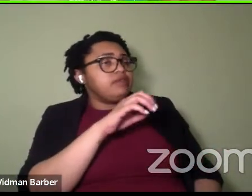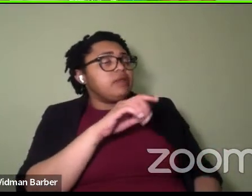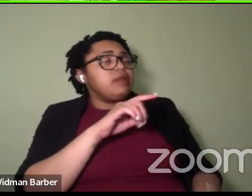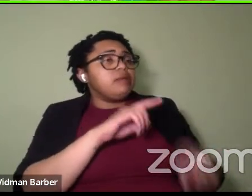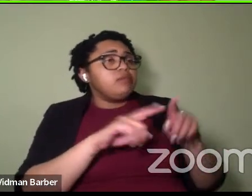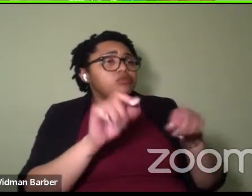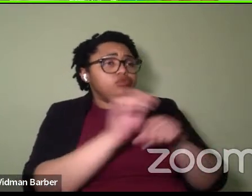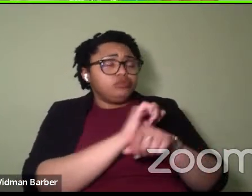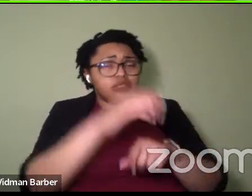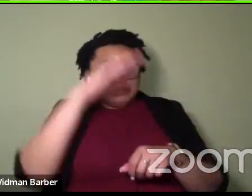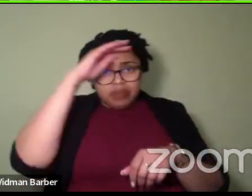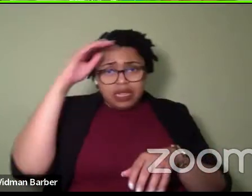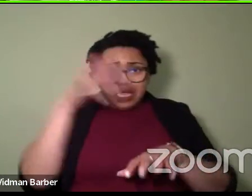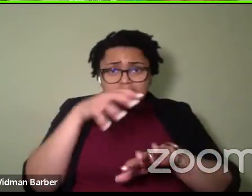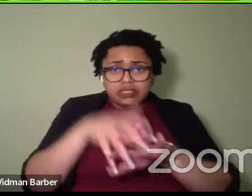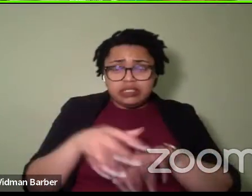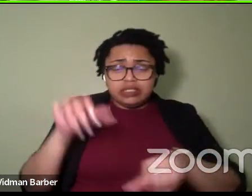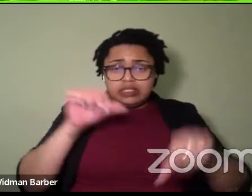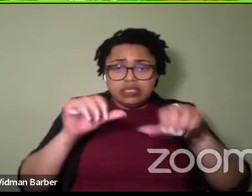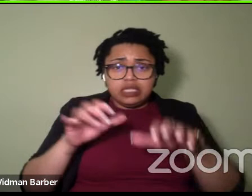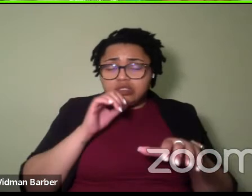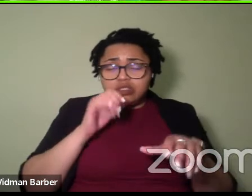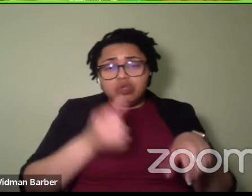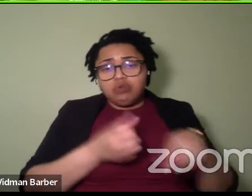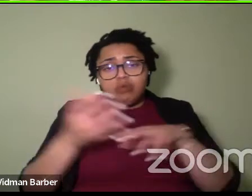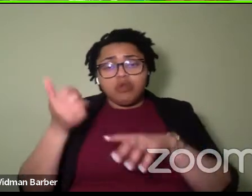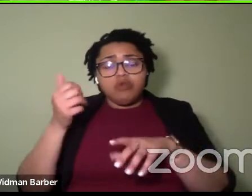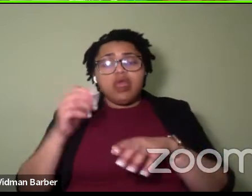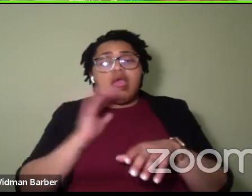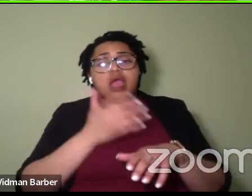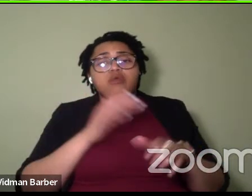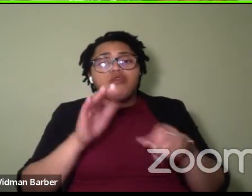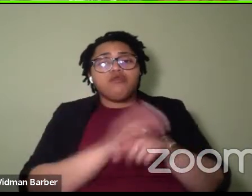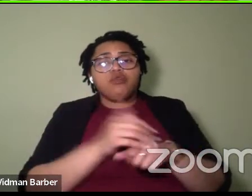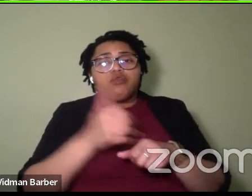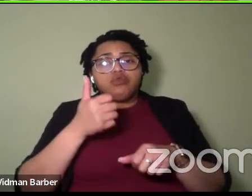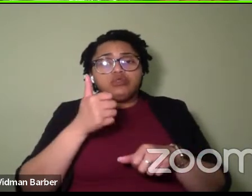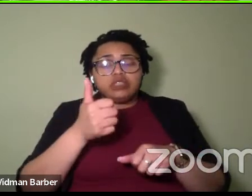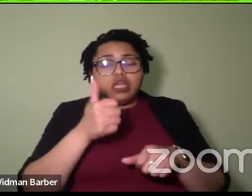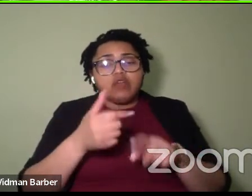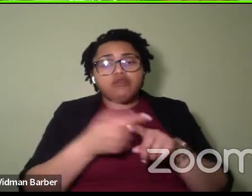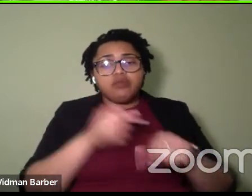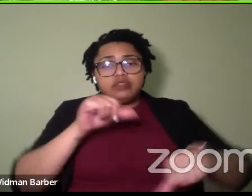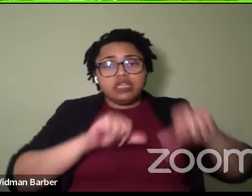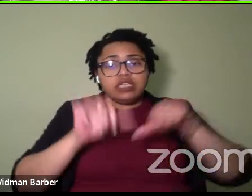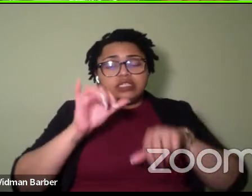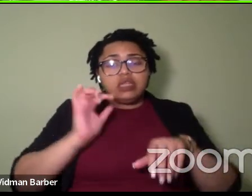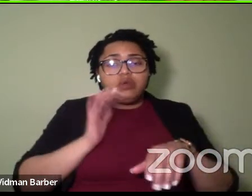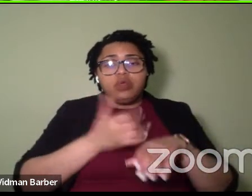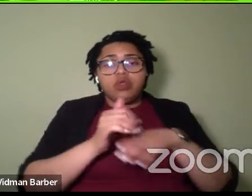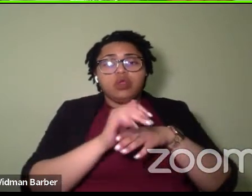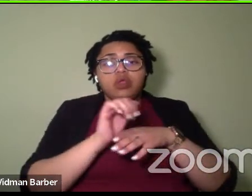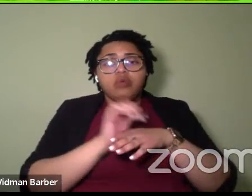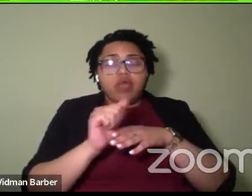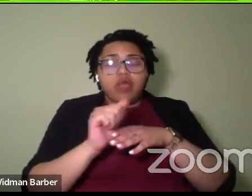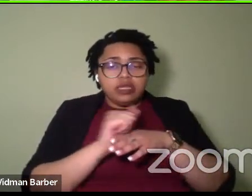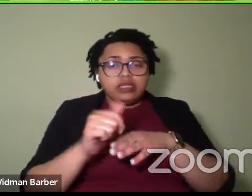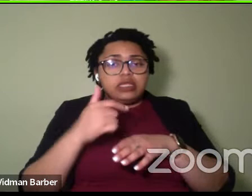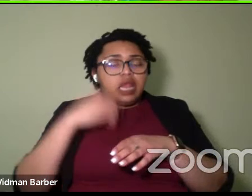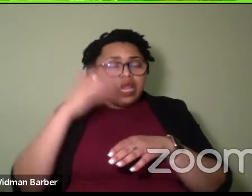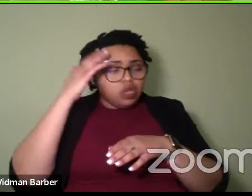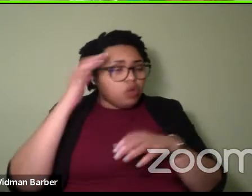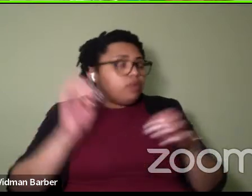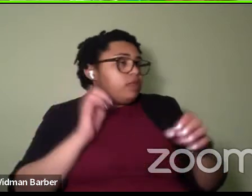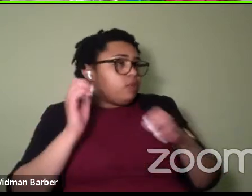our whole selves from the science that we practice. And, I think that it's also acknowledging the emotions. I know that, crying